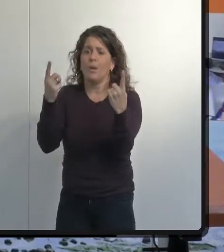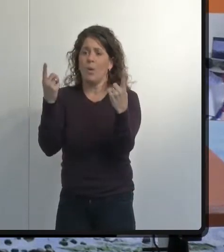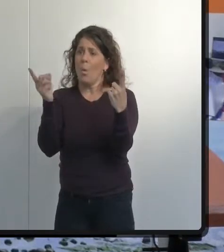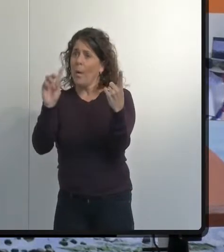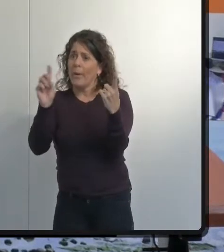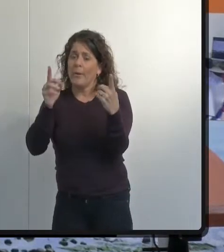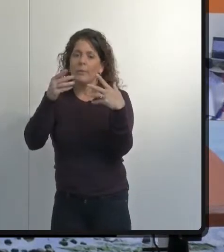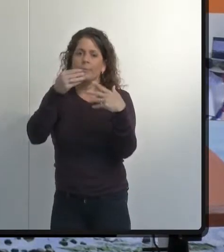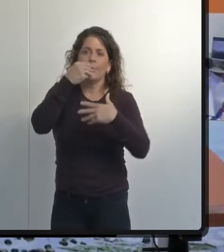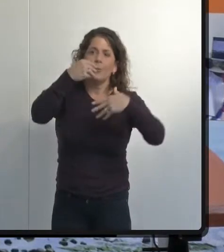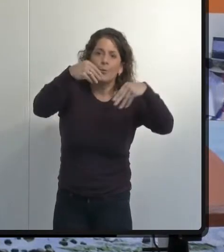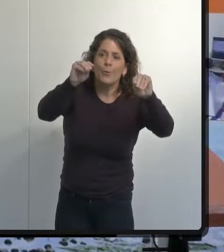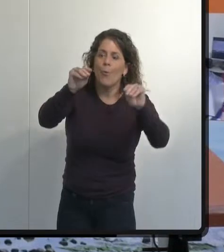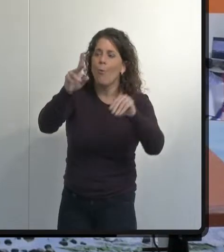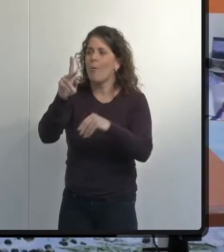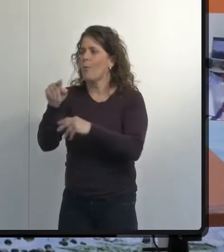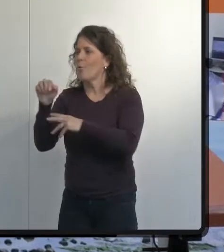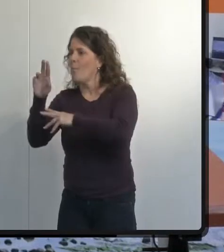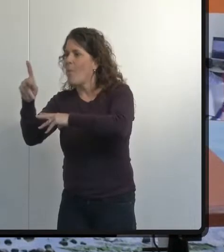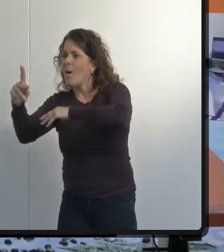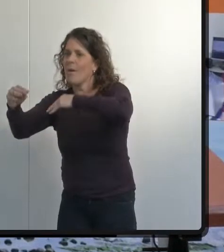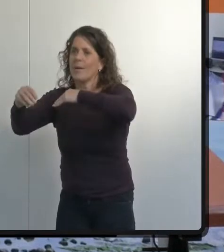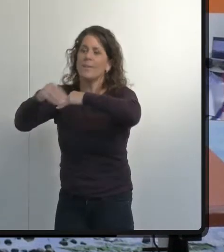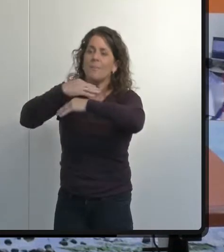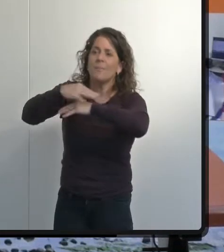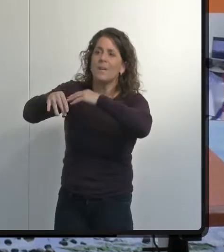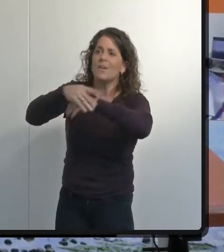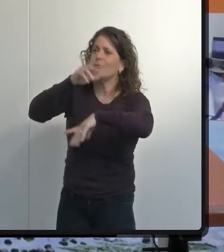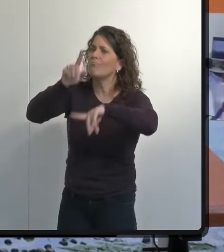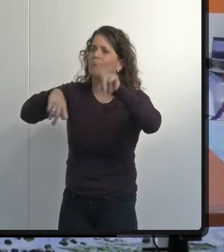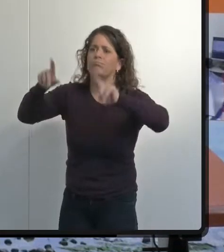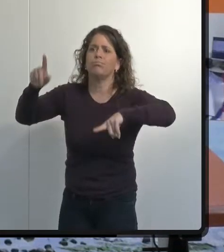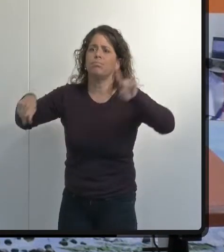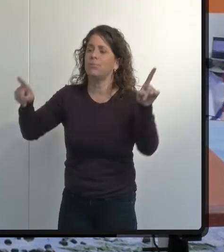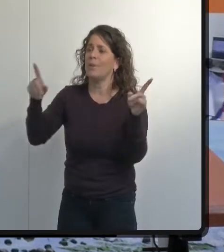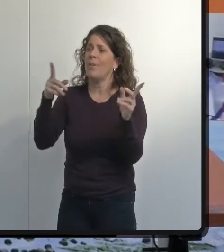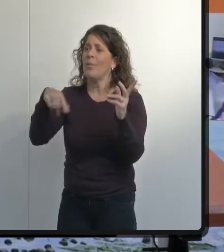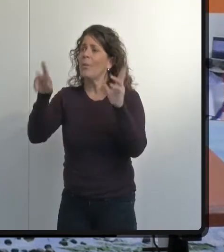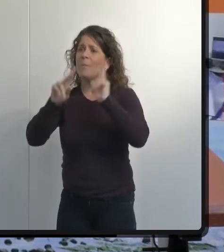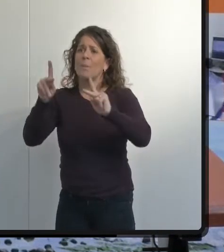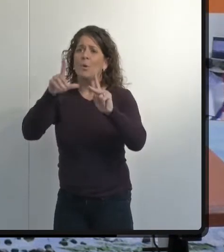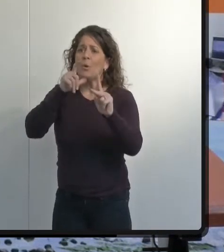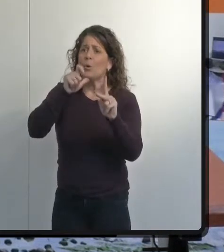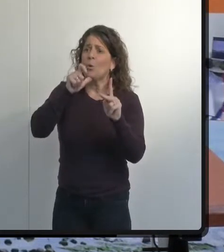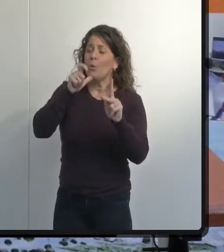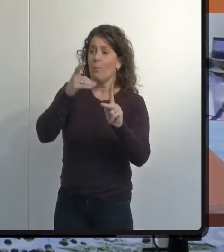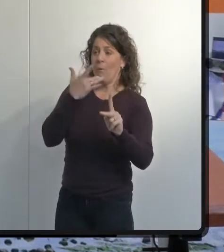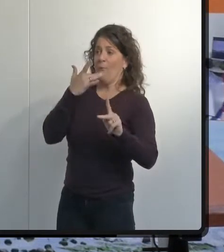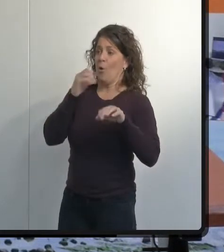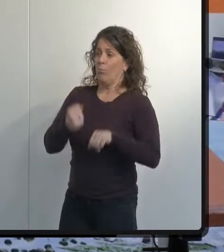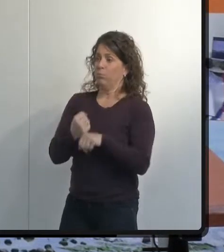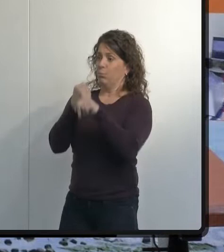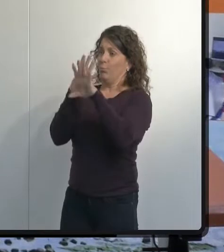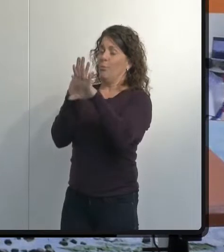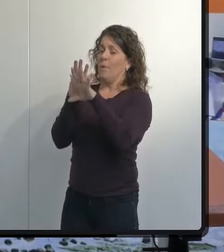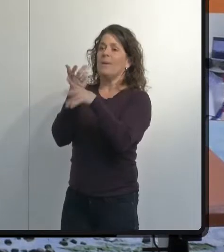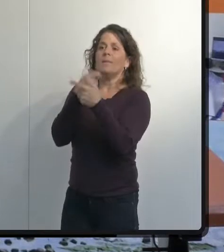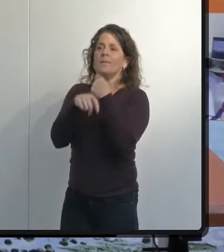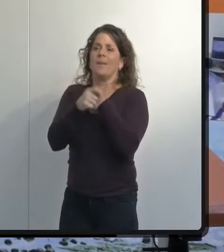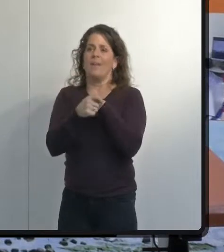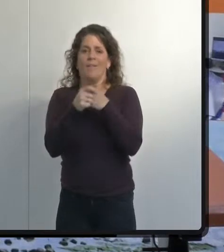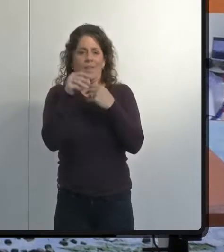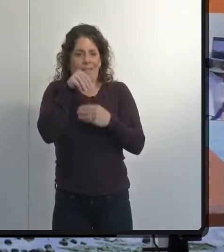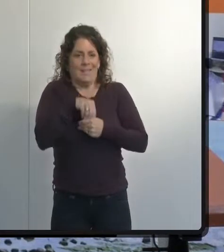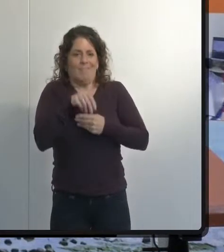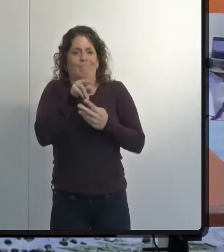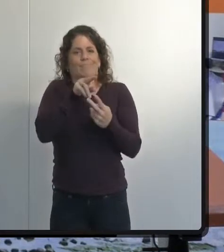at their local park or at the beach, everyone that has opted for a video call rather than an in-person visit